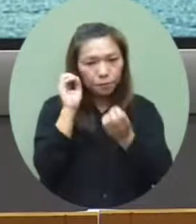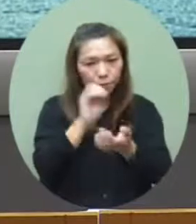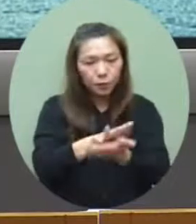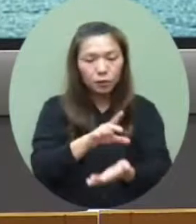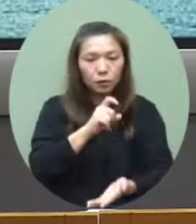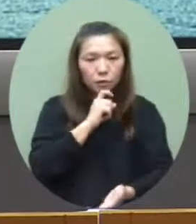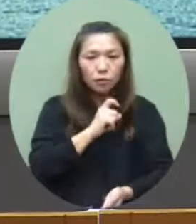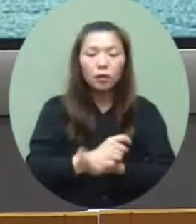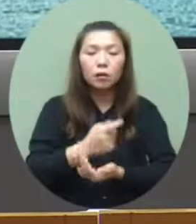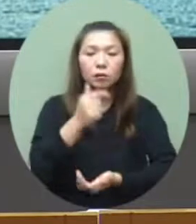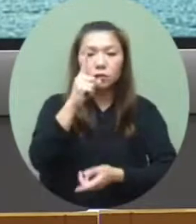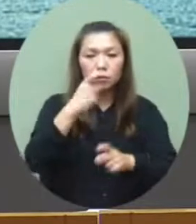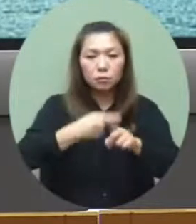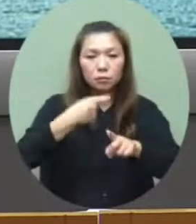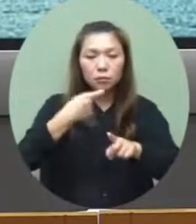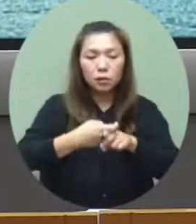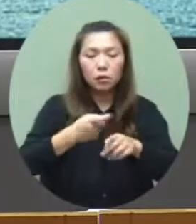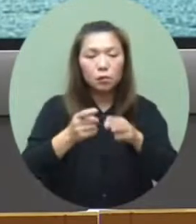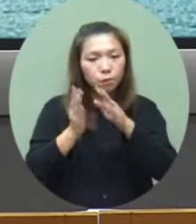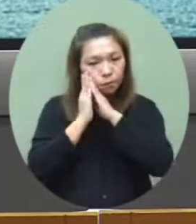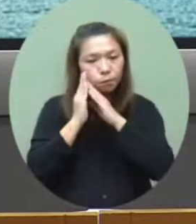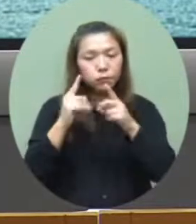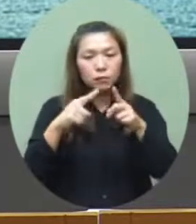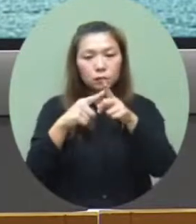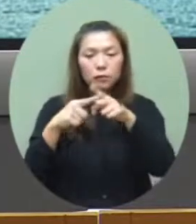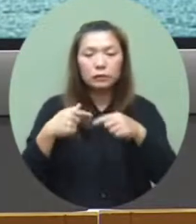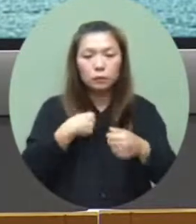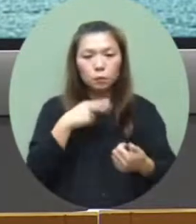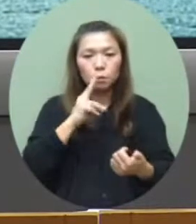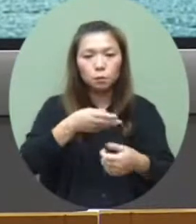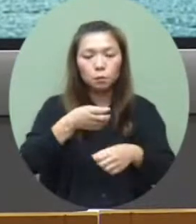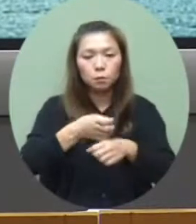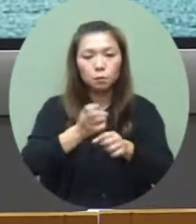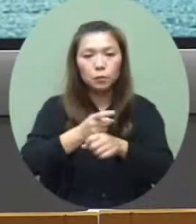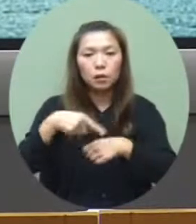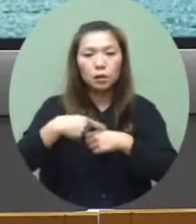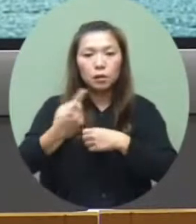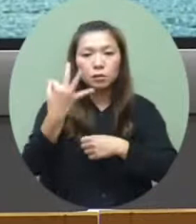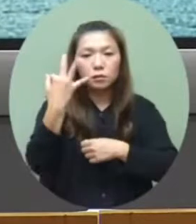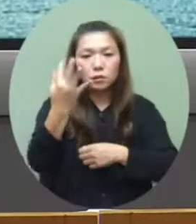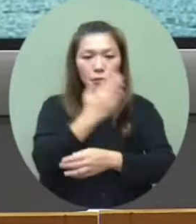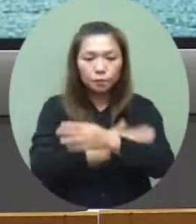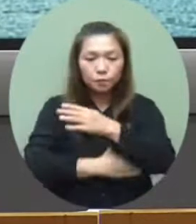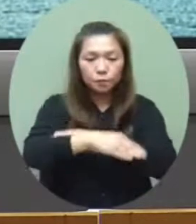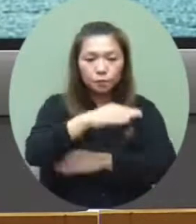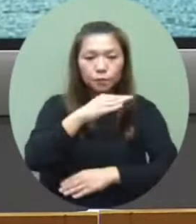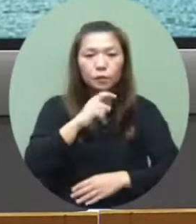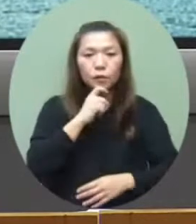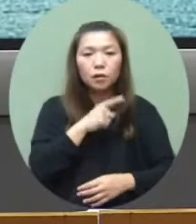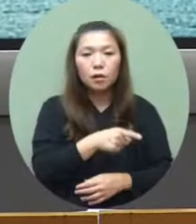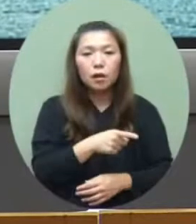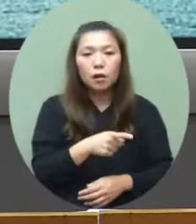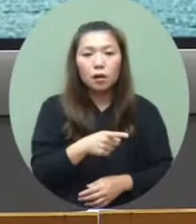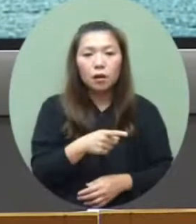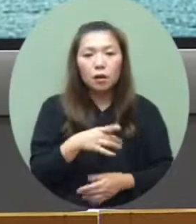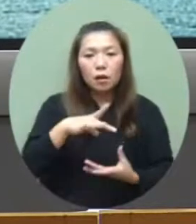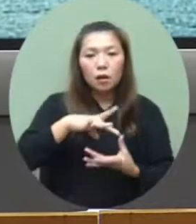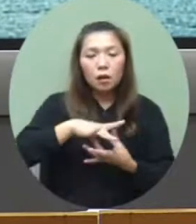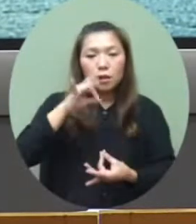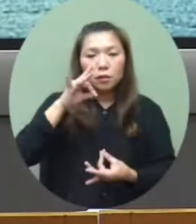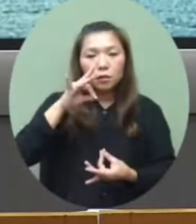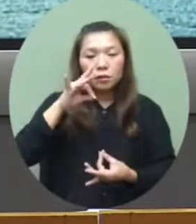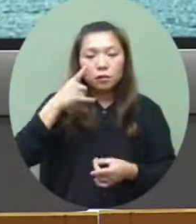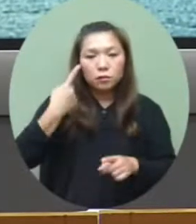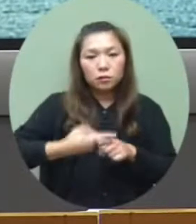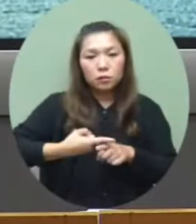with 3 residents testing positive, and 19 residents will have to be quarantined. For residential